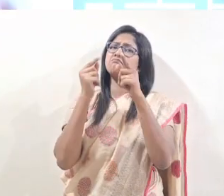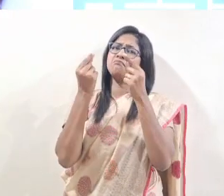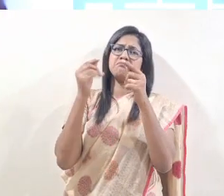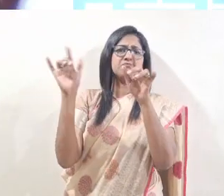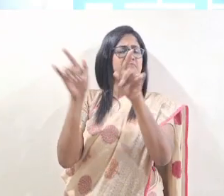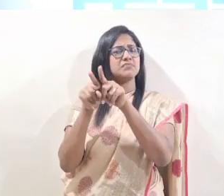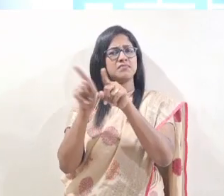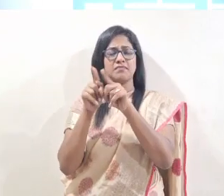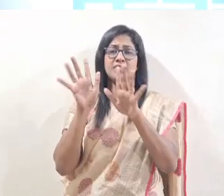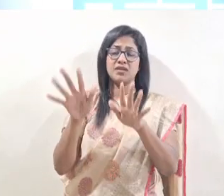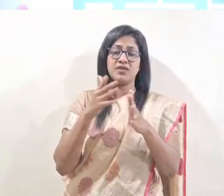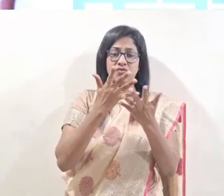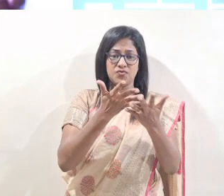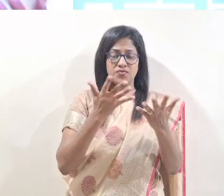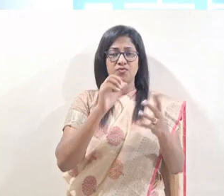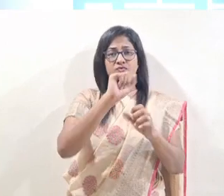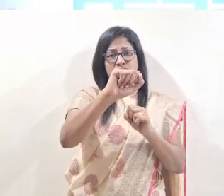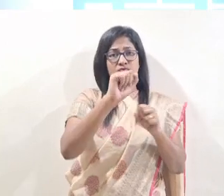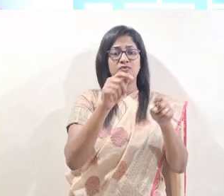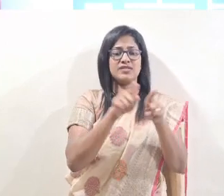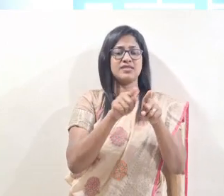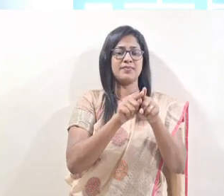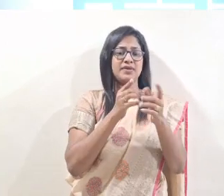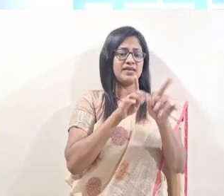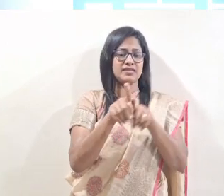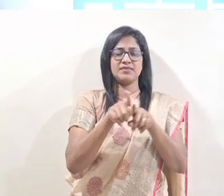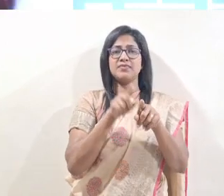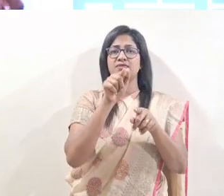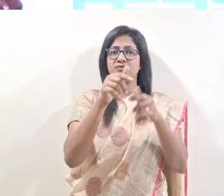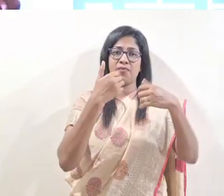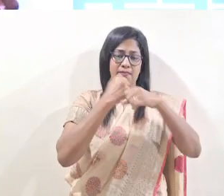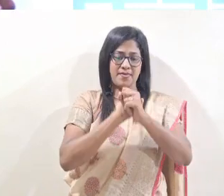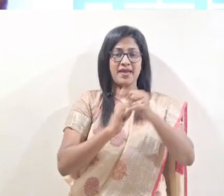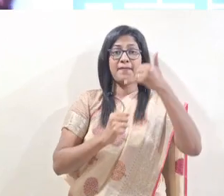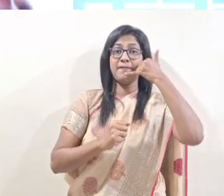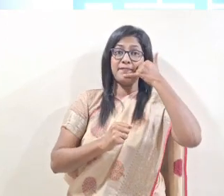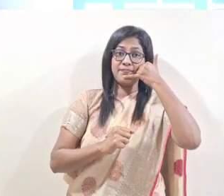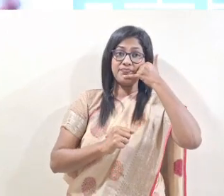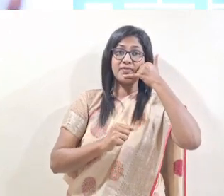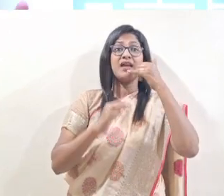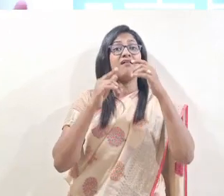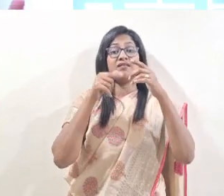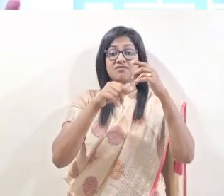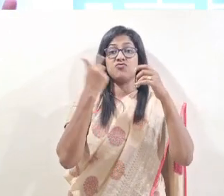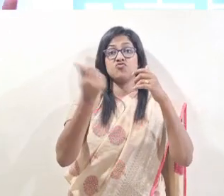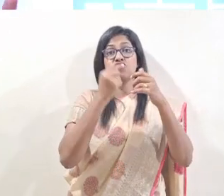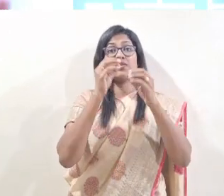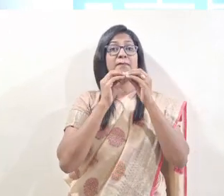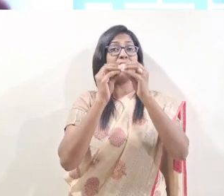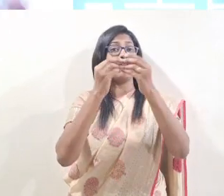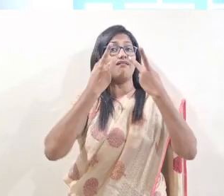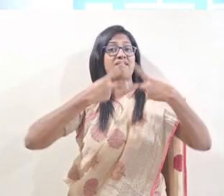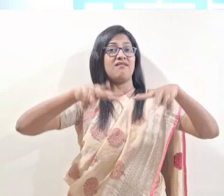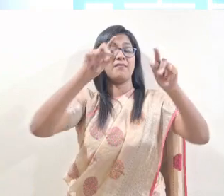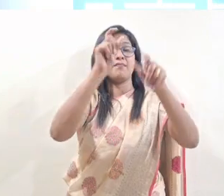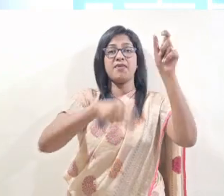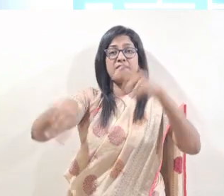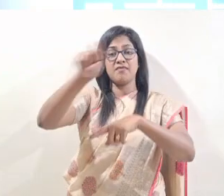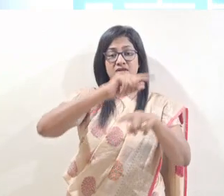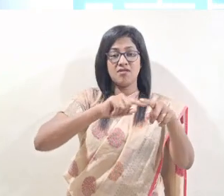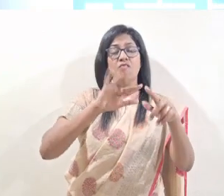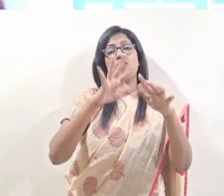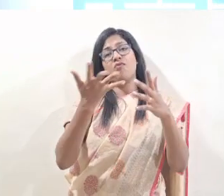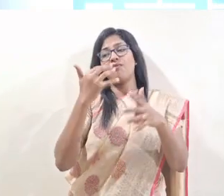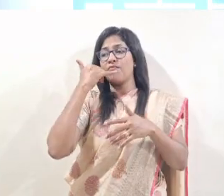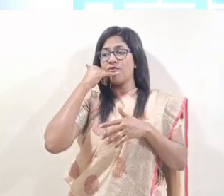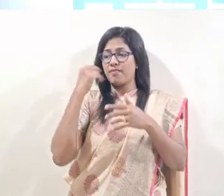That you make a cell phone which is to be used by a billion people of a different economic background